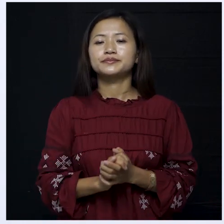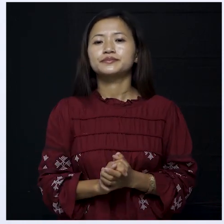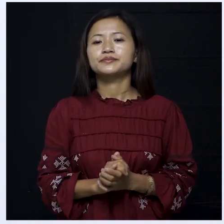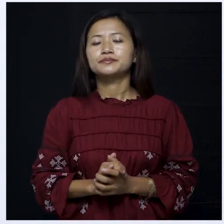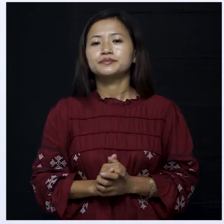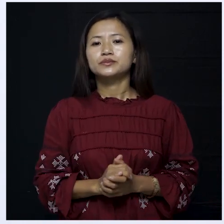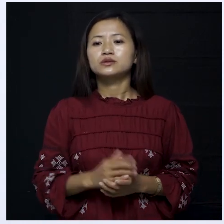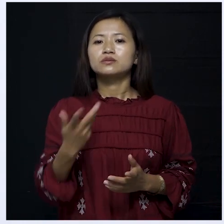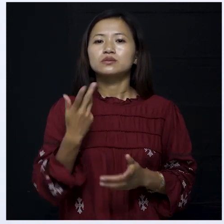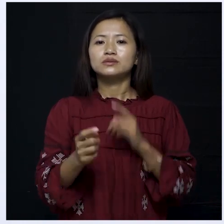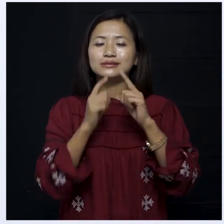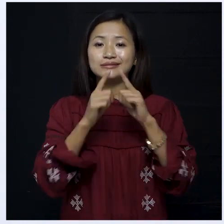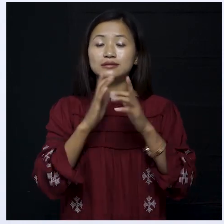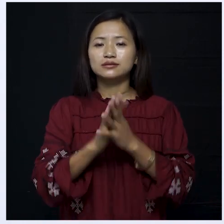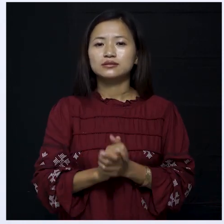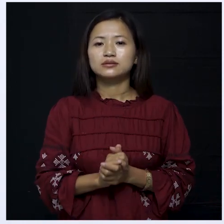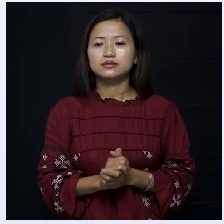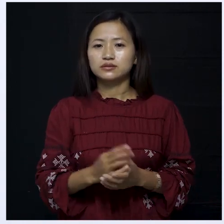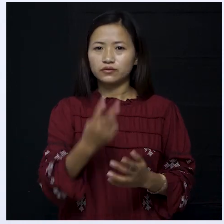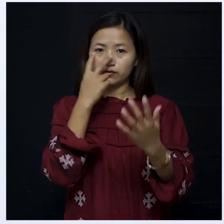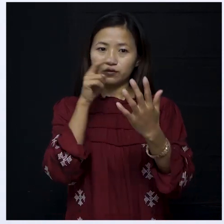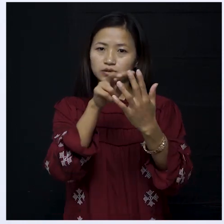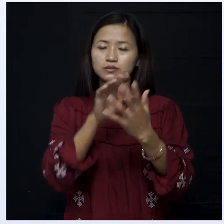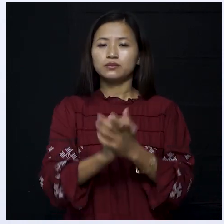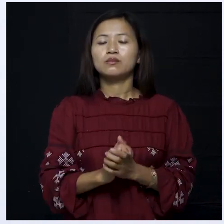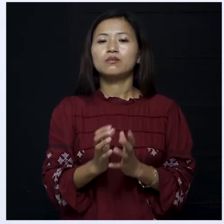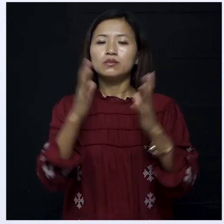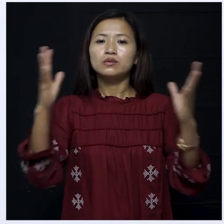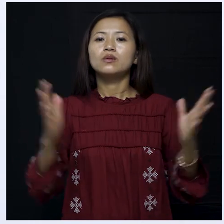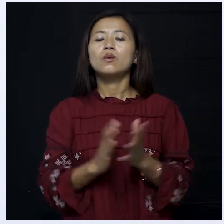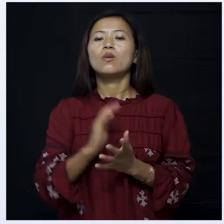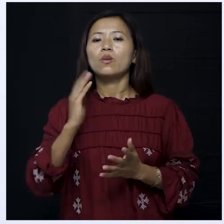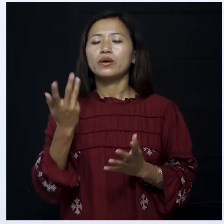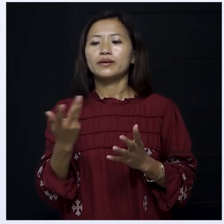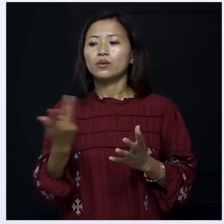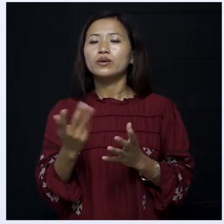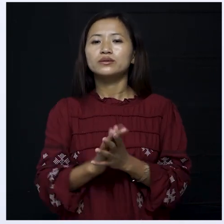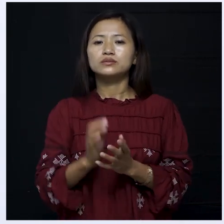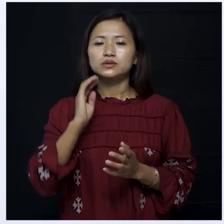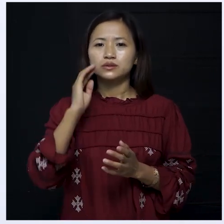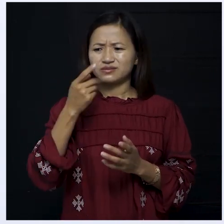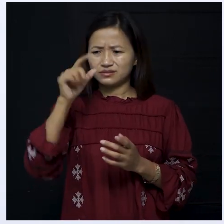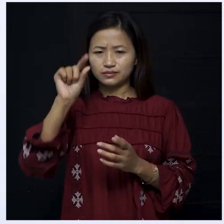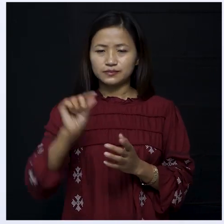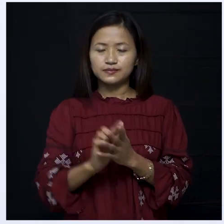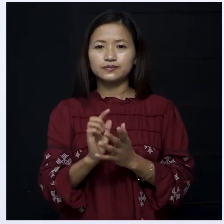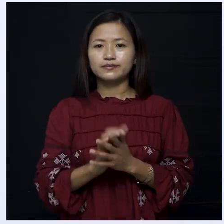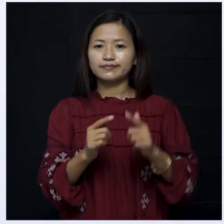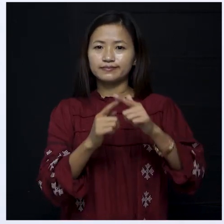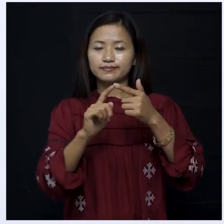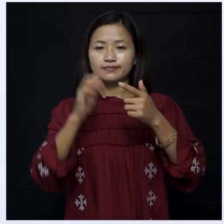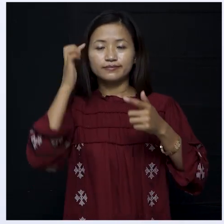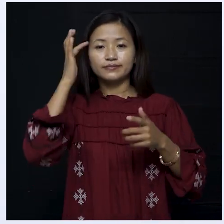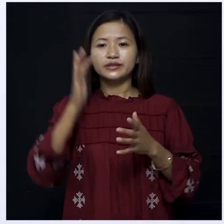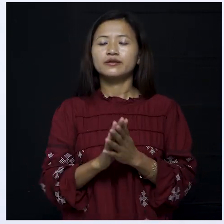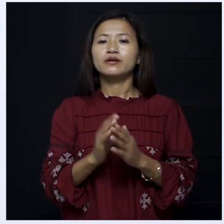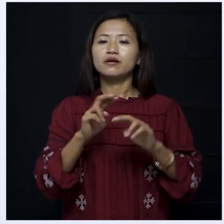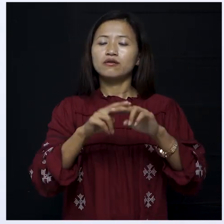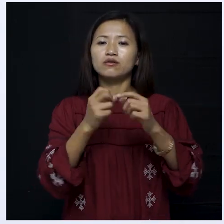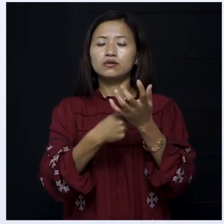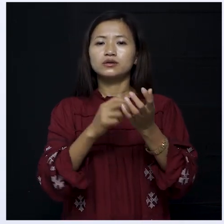we are discussing here is that we are focusing more on when do we use these tenses instead of the forms of